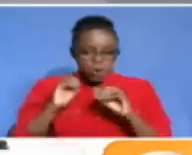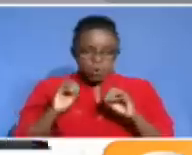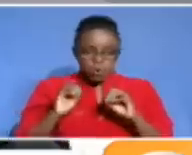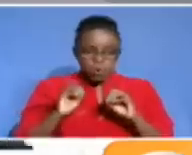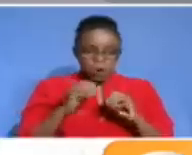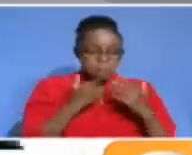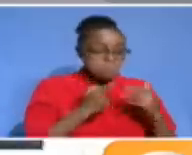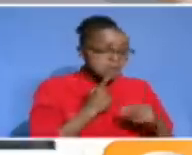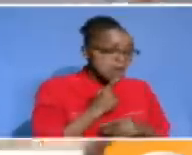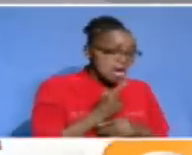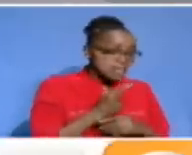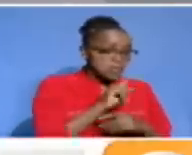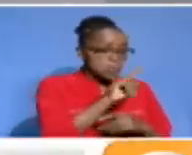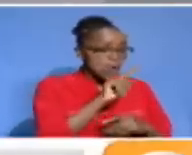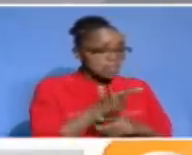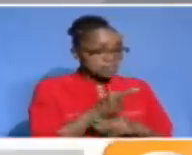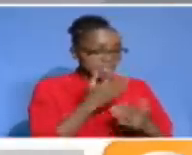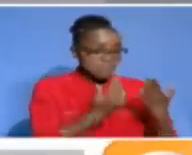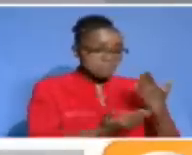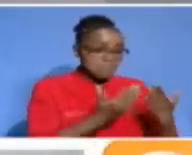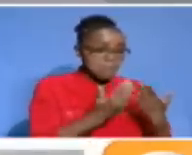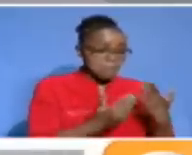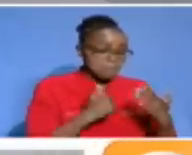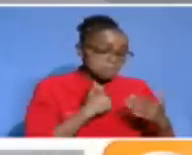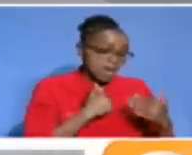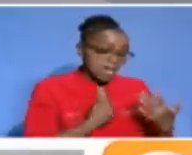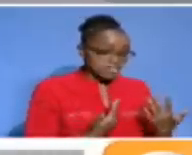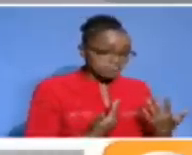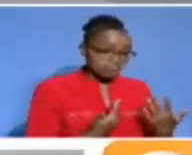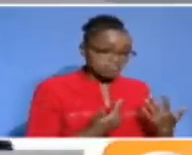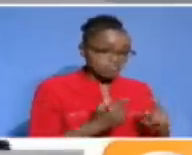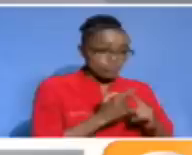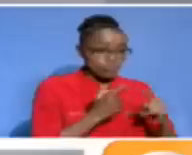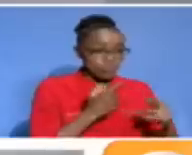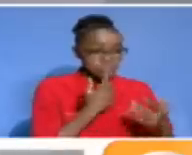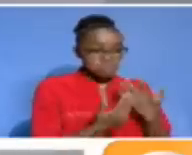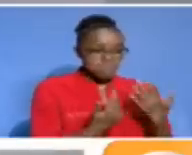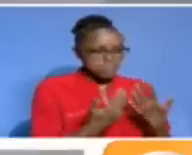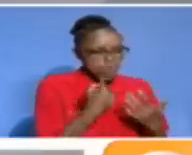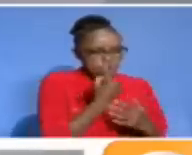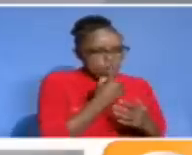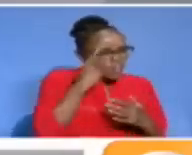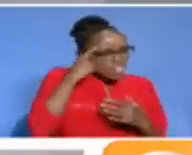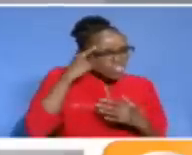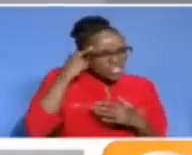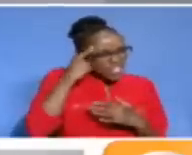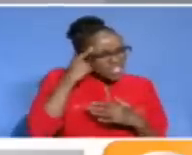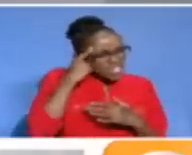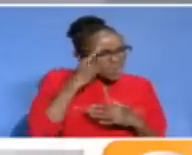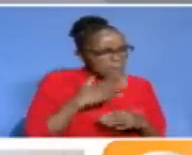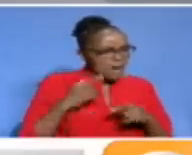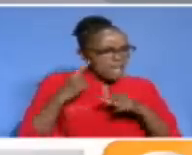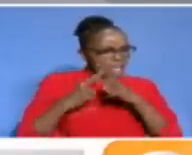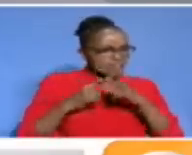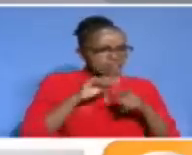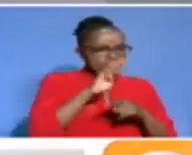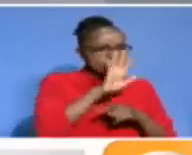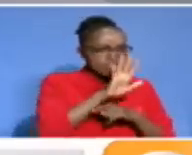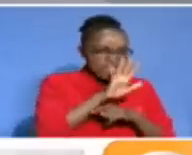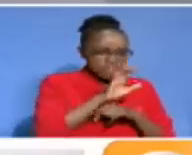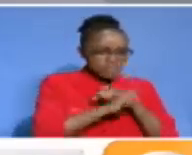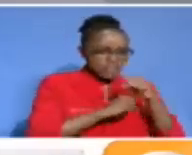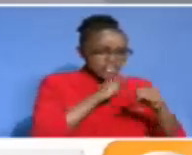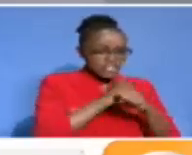Could be hundreds or even 1,000 probably. That's my, from just intuition and my experience, 45 years being in this